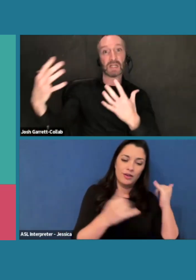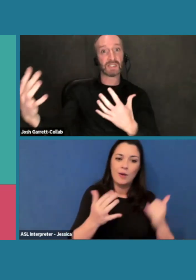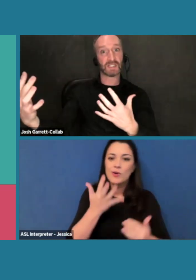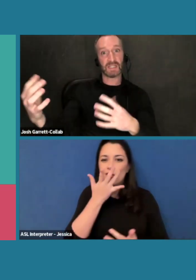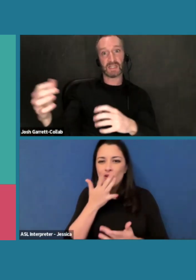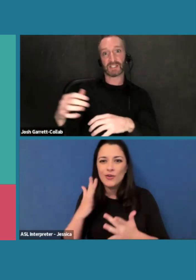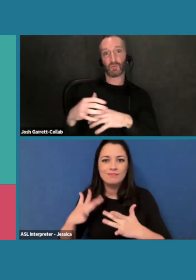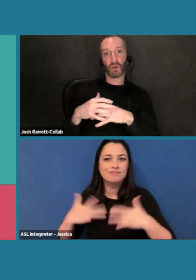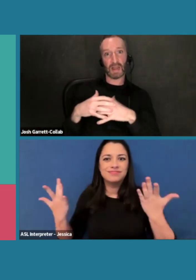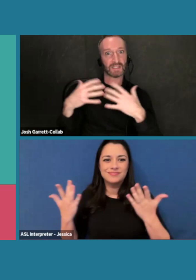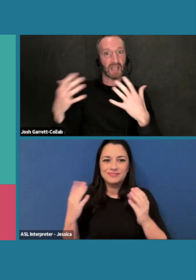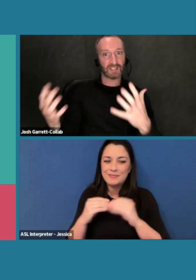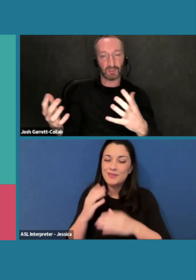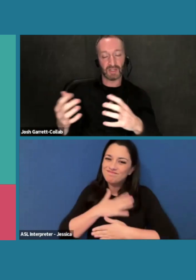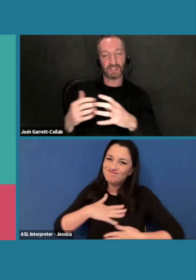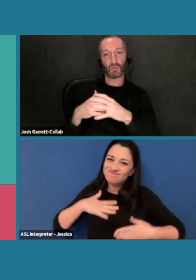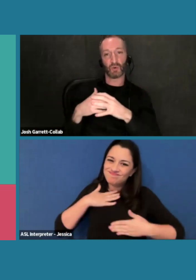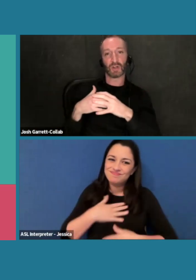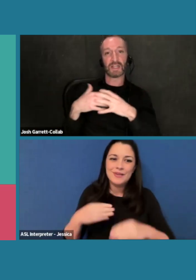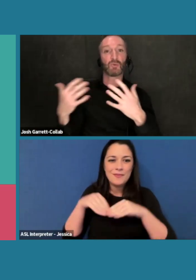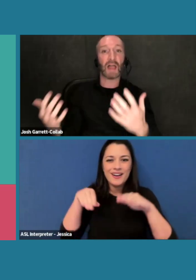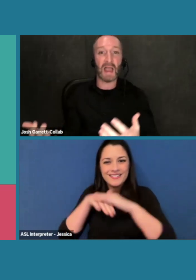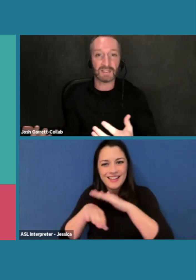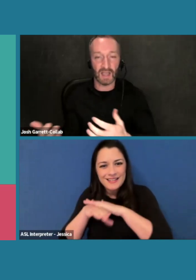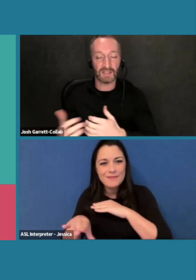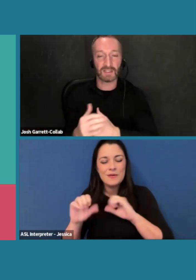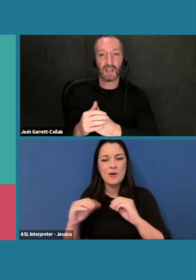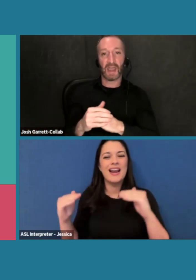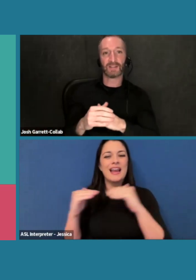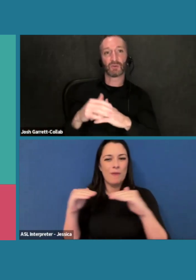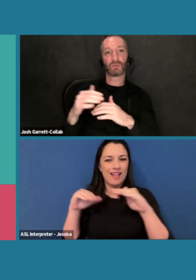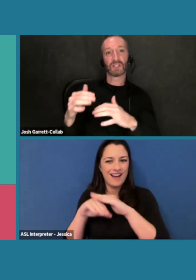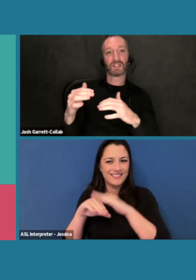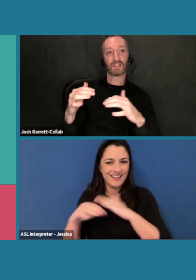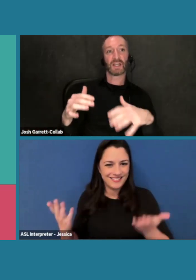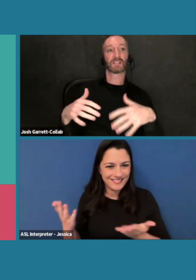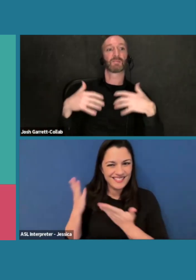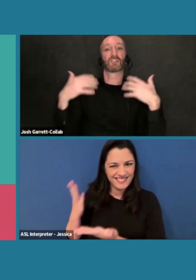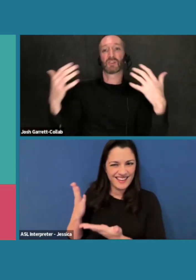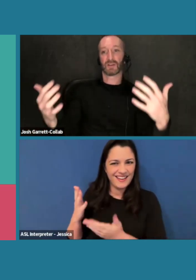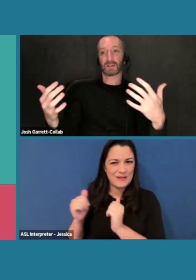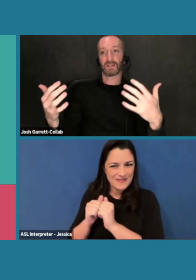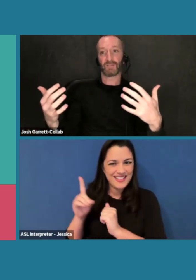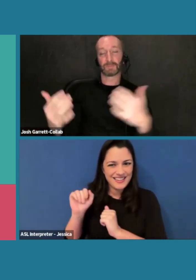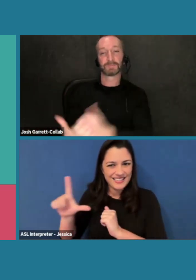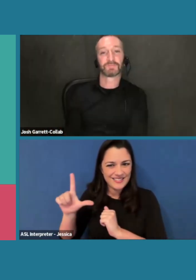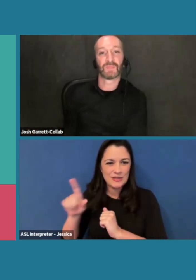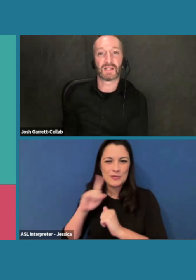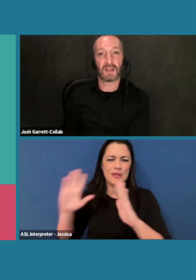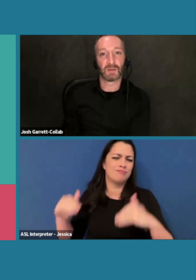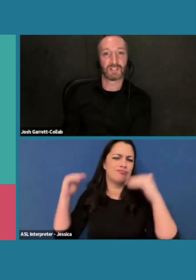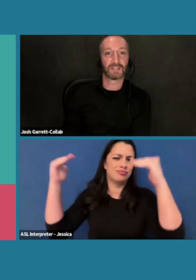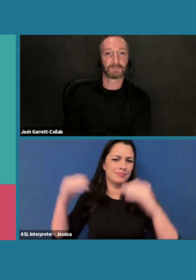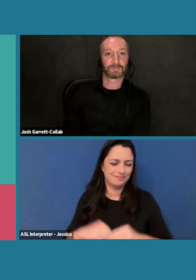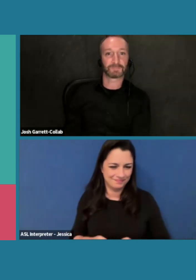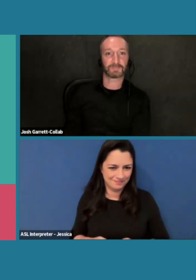more fun to see. It's more accessible. It's more equal access. And so it really does take something to the next level.